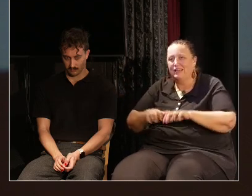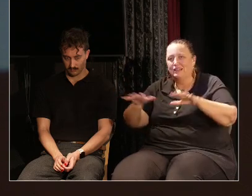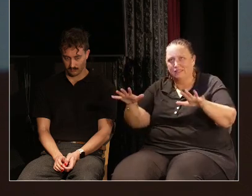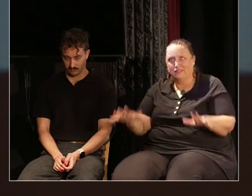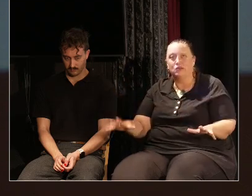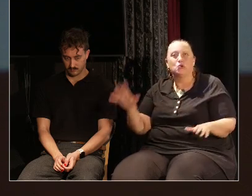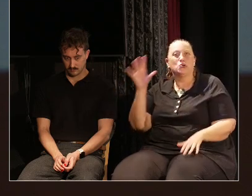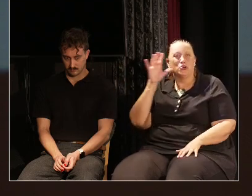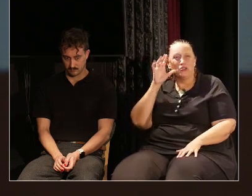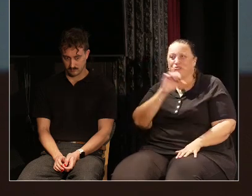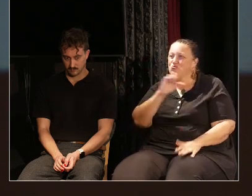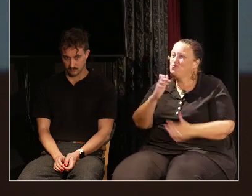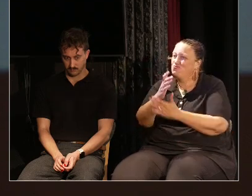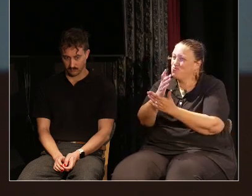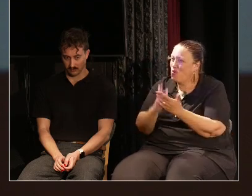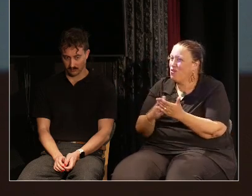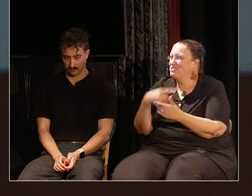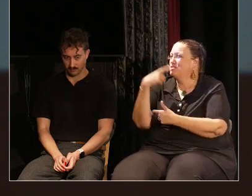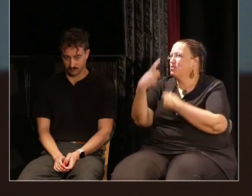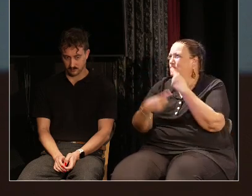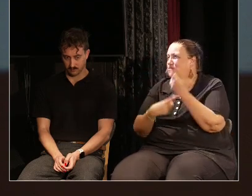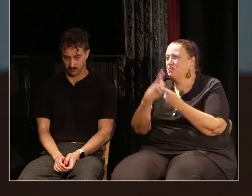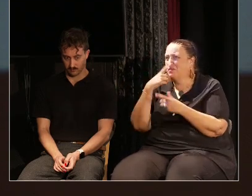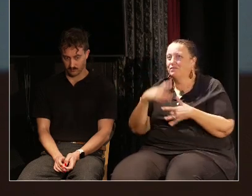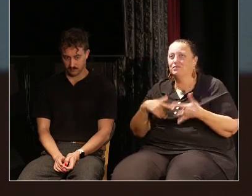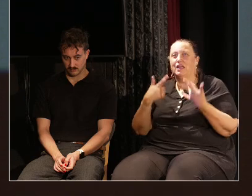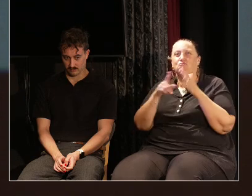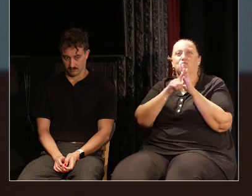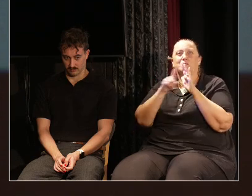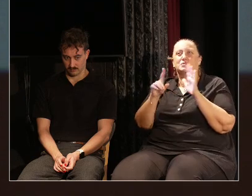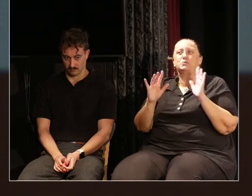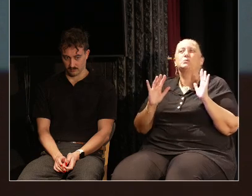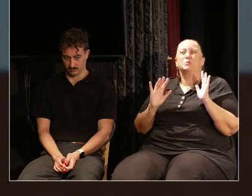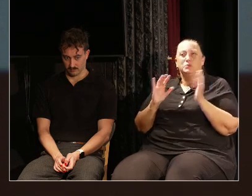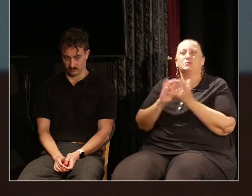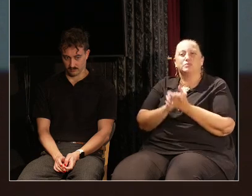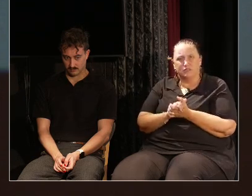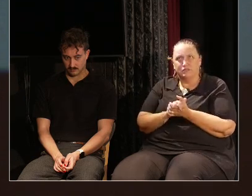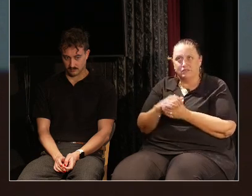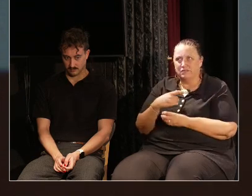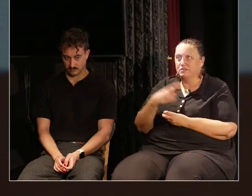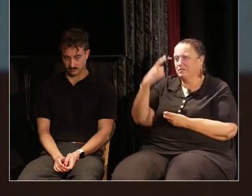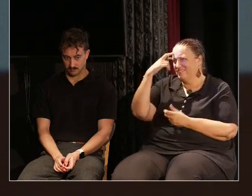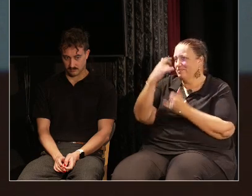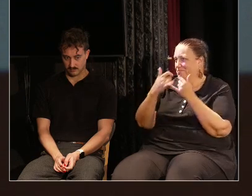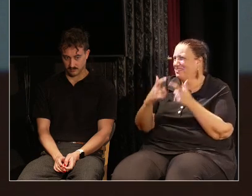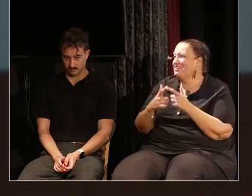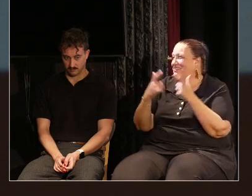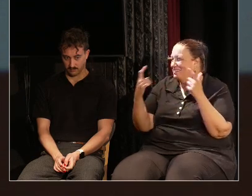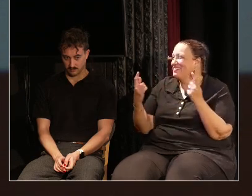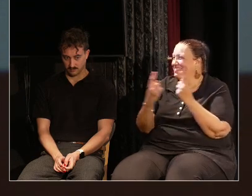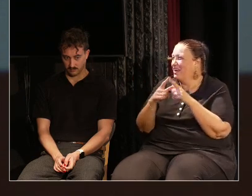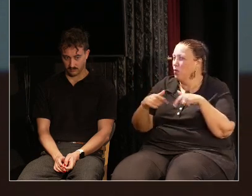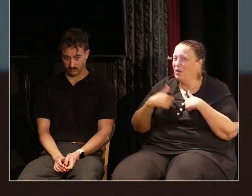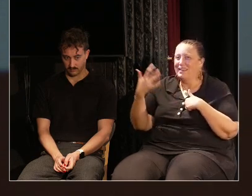are heard, stories are told, and people feel represented in that space. But I think the biggest thing that we need to